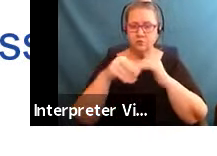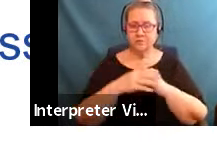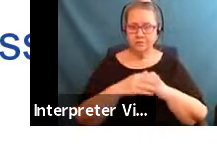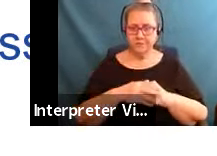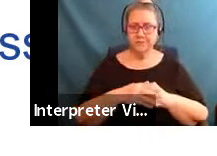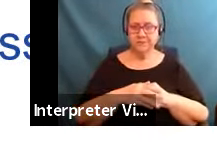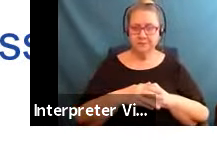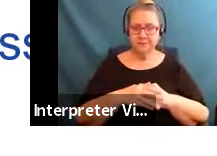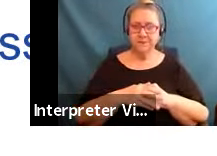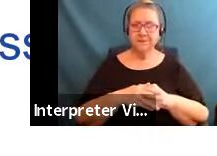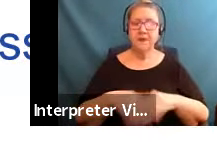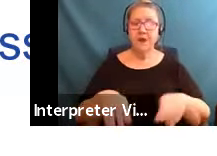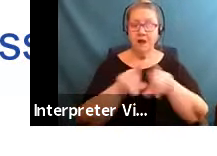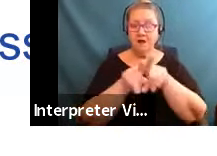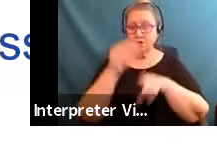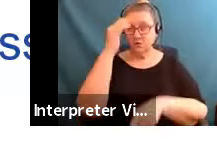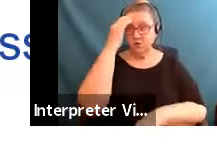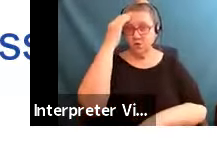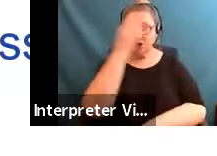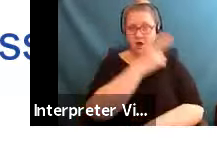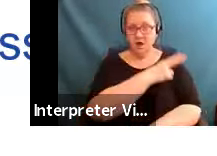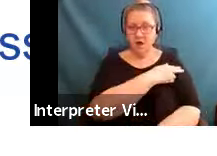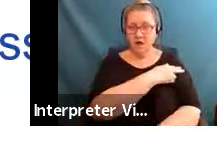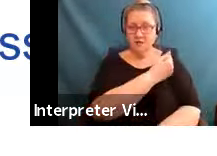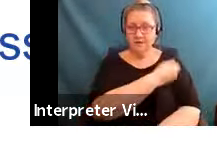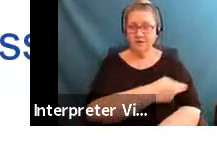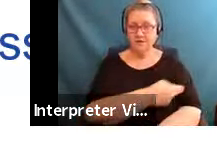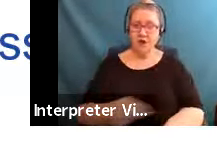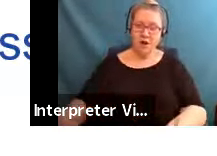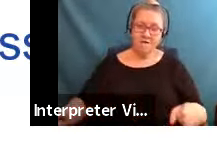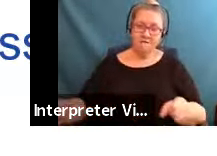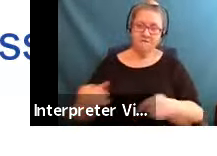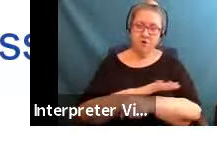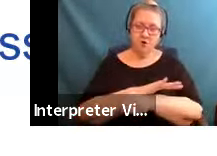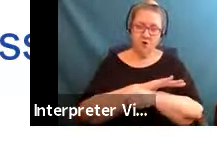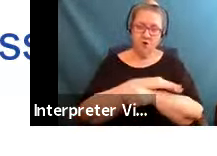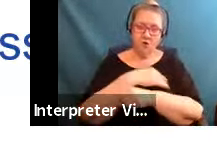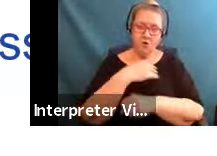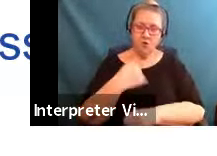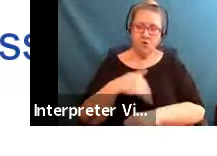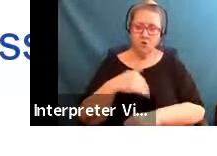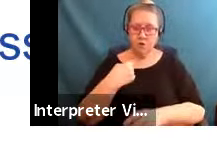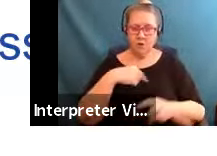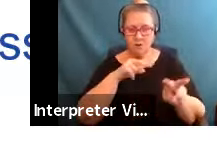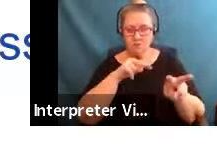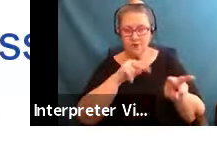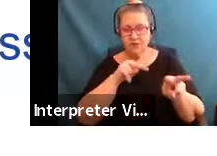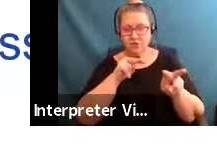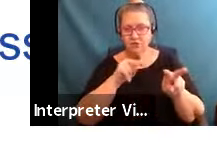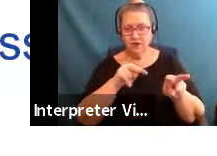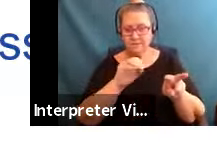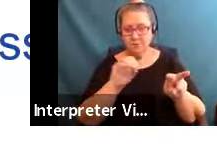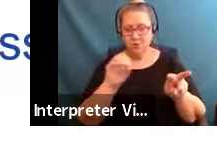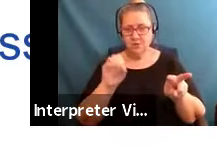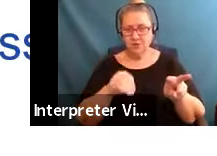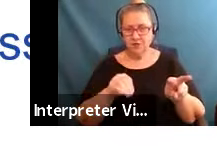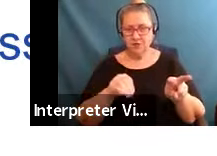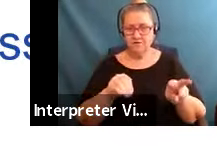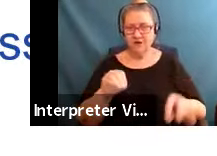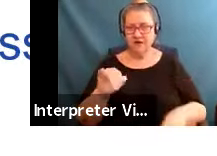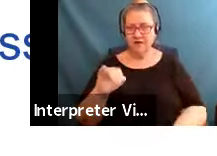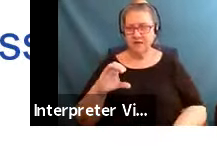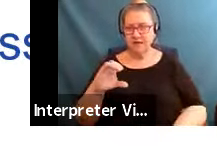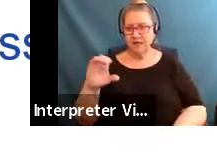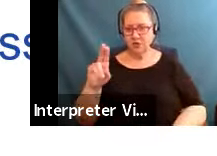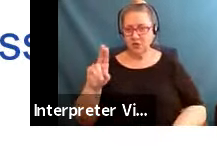said, as you all also know, our hospitals are full beyond capacity. We are monitoring very closely our percent intensive care unit capacity